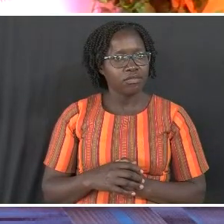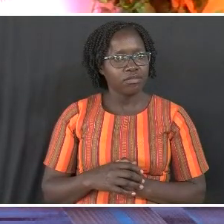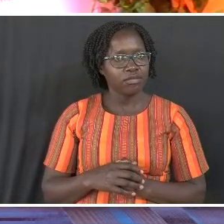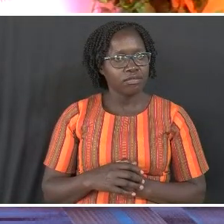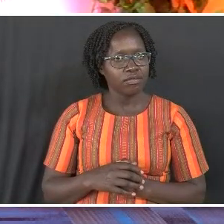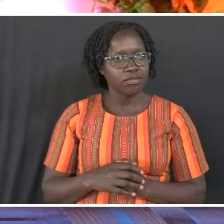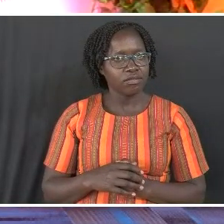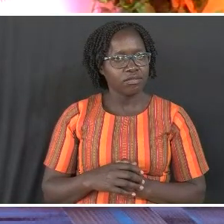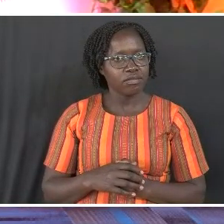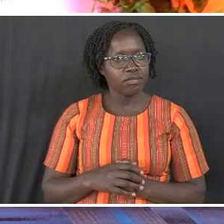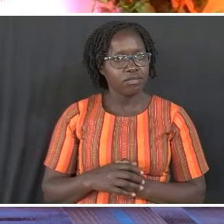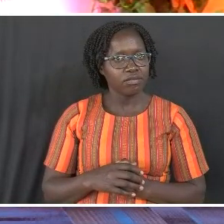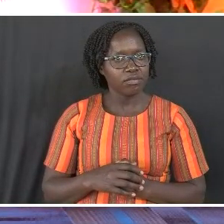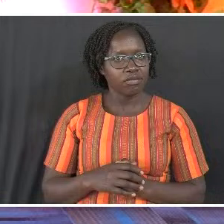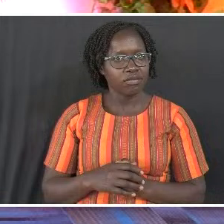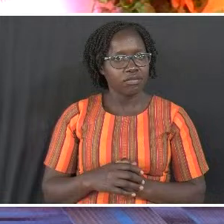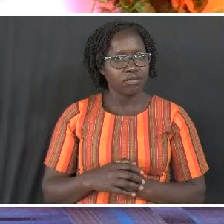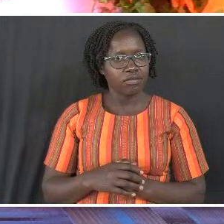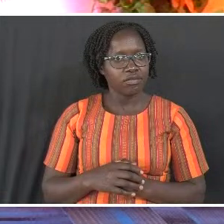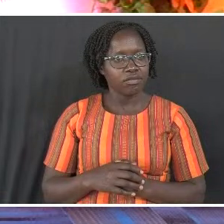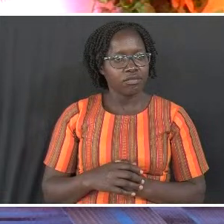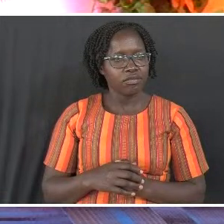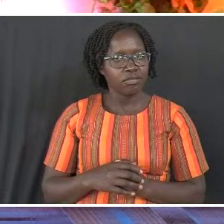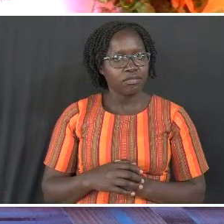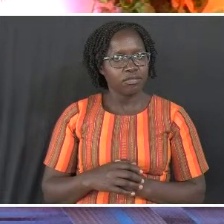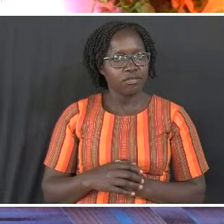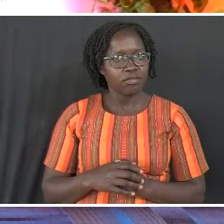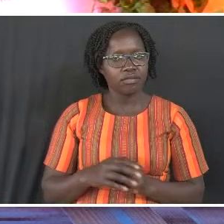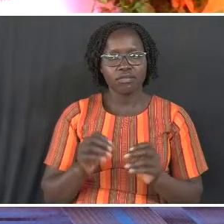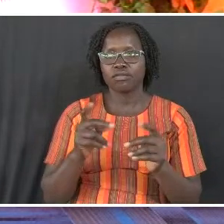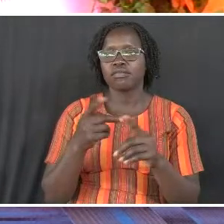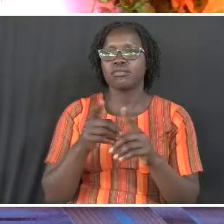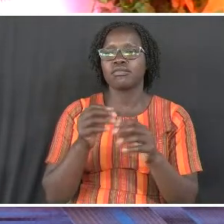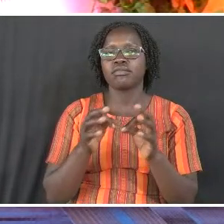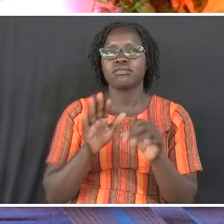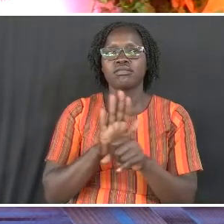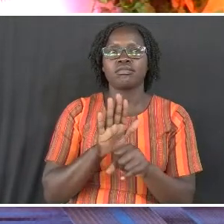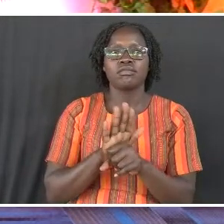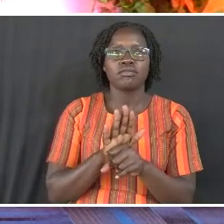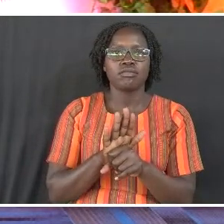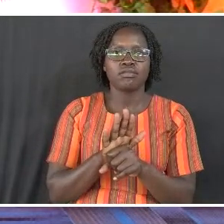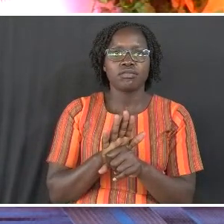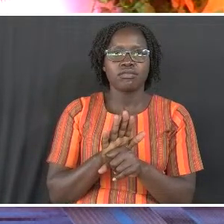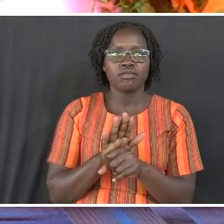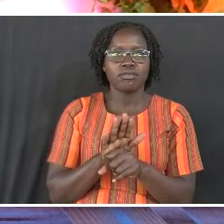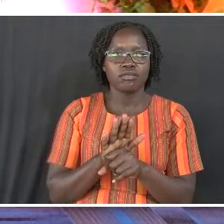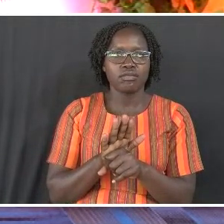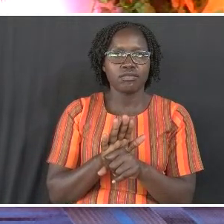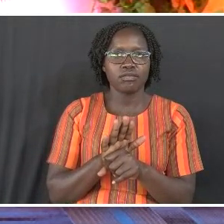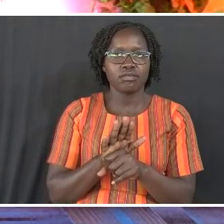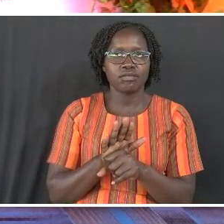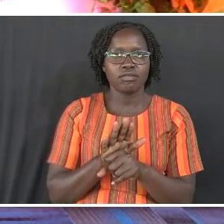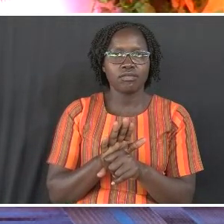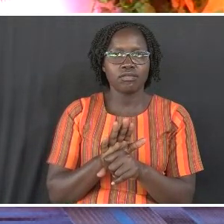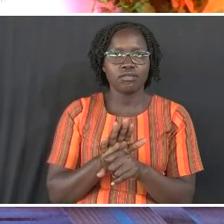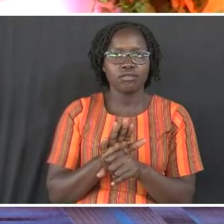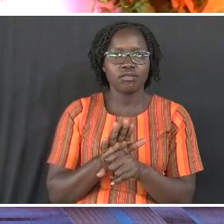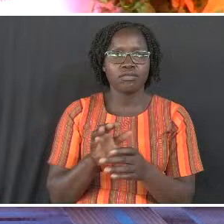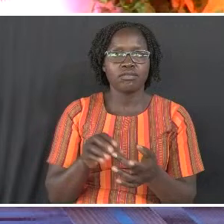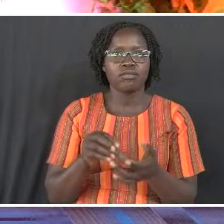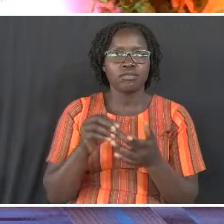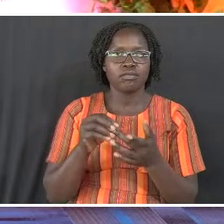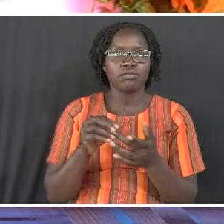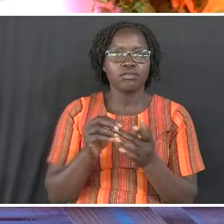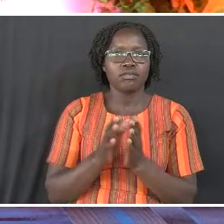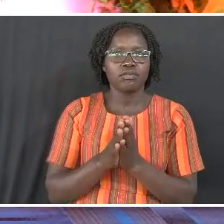So fluorides, it's okay. Fluorides are okay. But again, if they are too much, that's when they'll affect your teeth. Especially if maybe